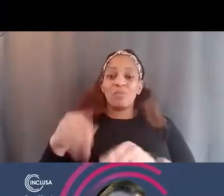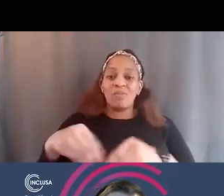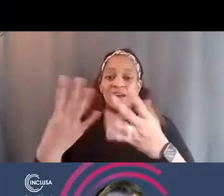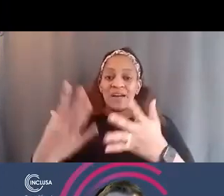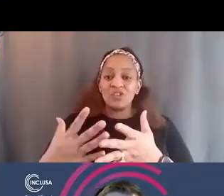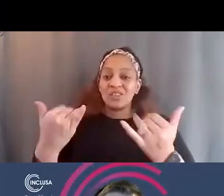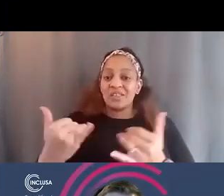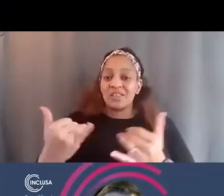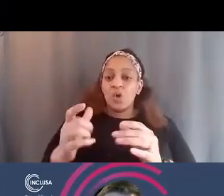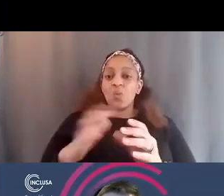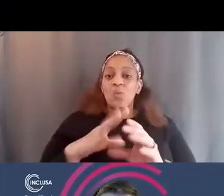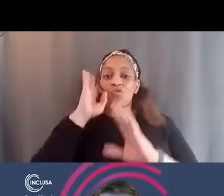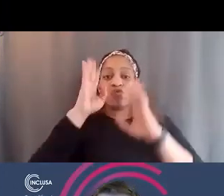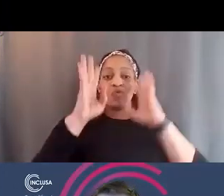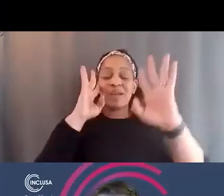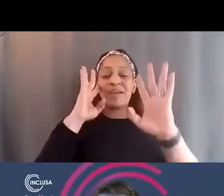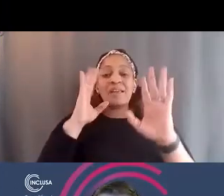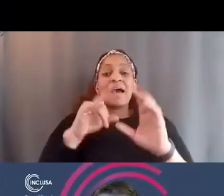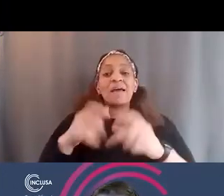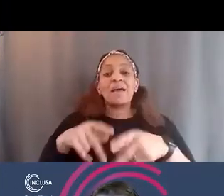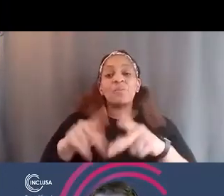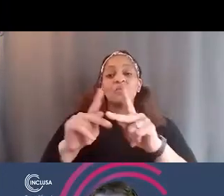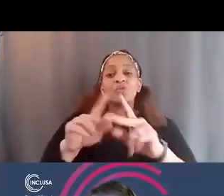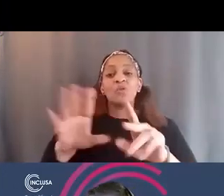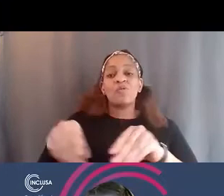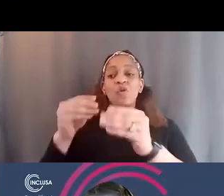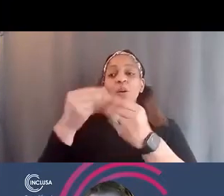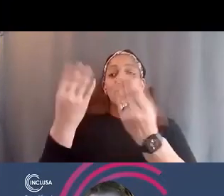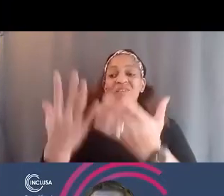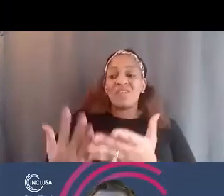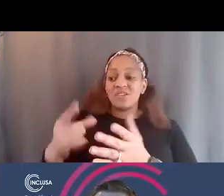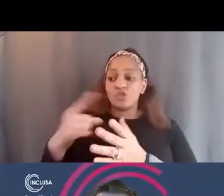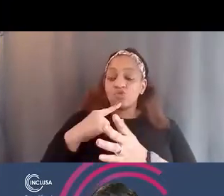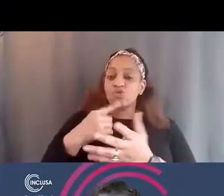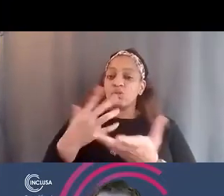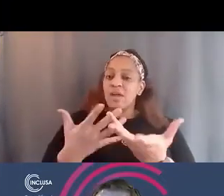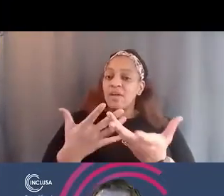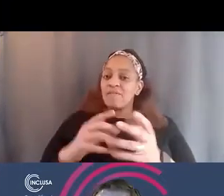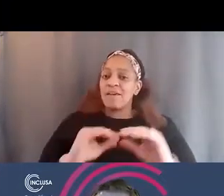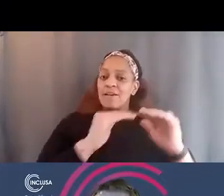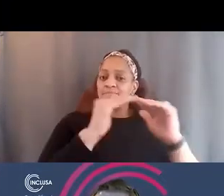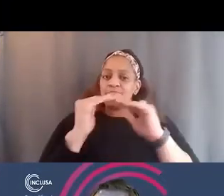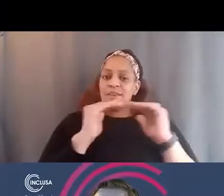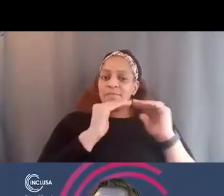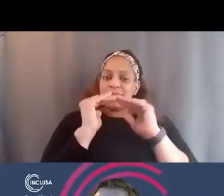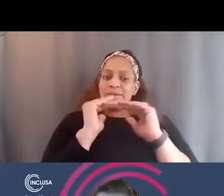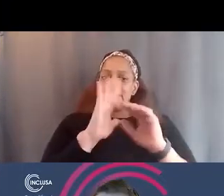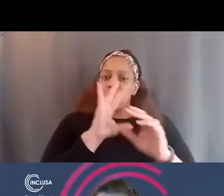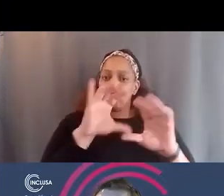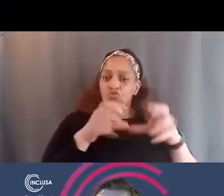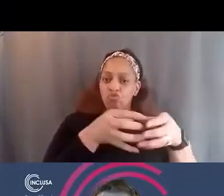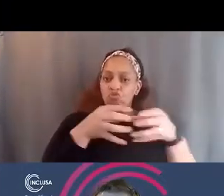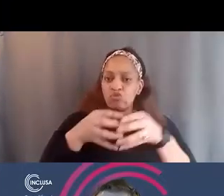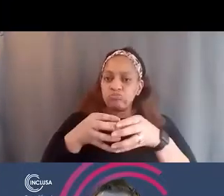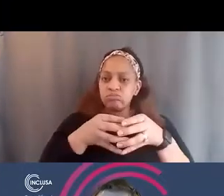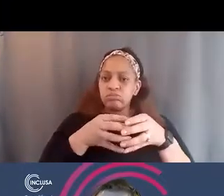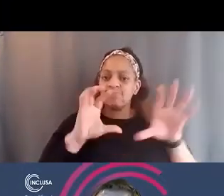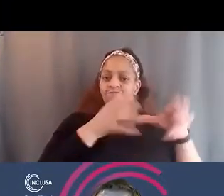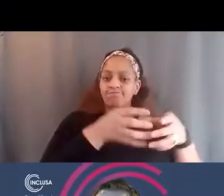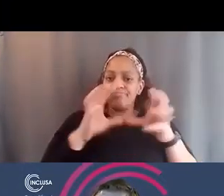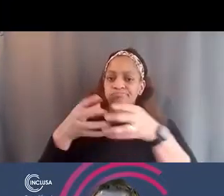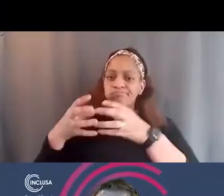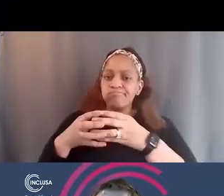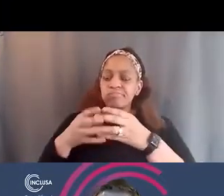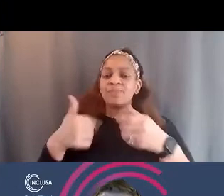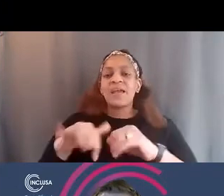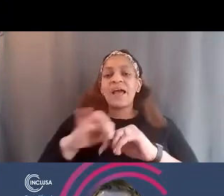created opportunities for providers to start to create some peer-to-peer groups and break down some of the competition and find ways that they could collectively